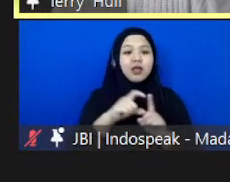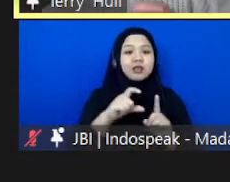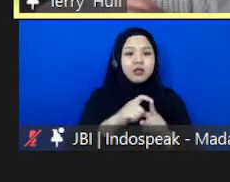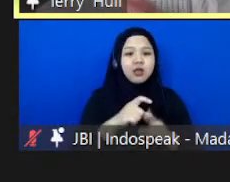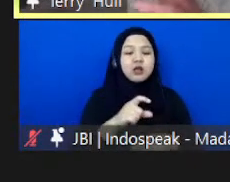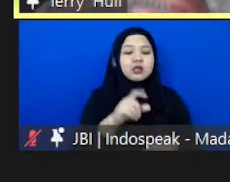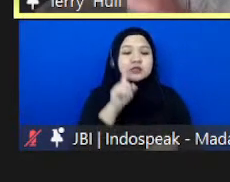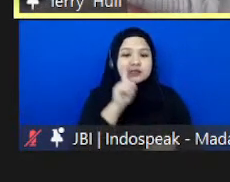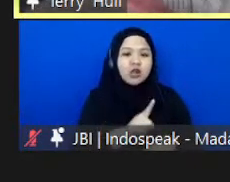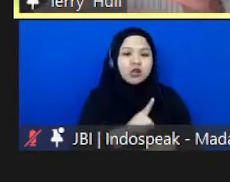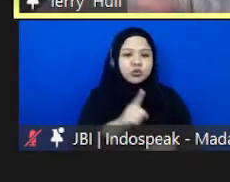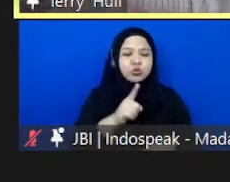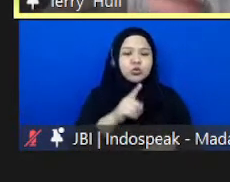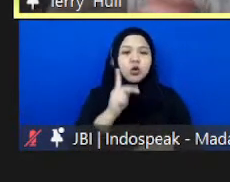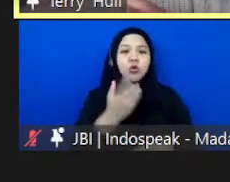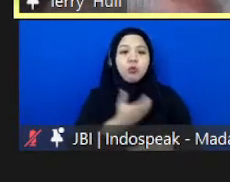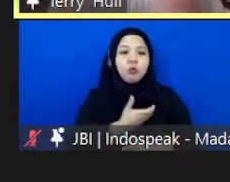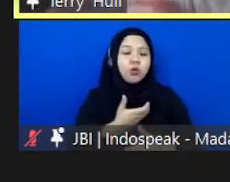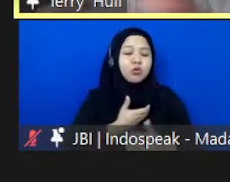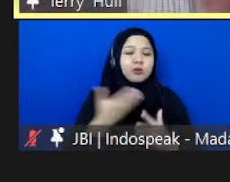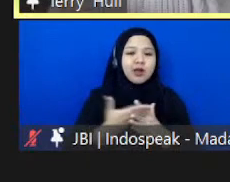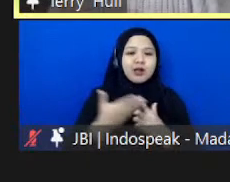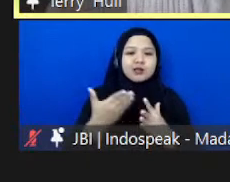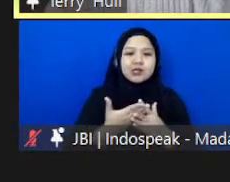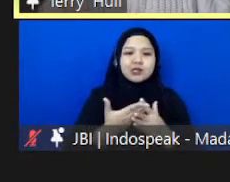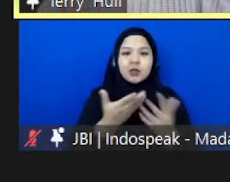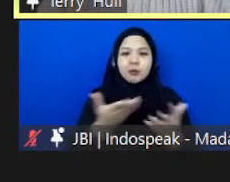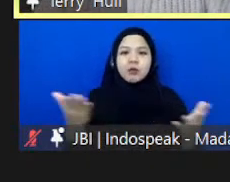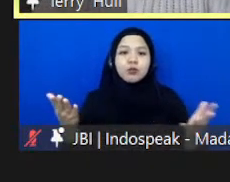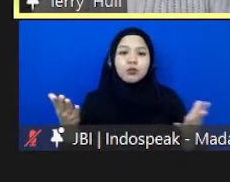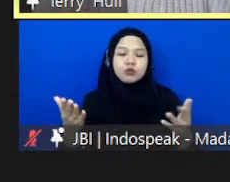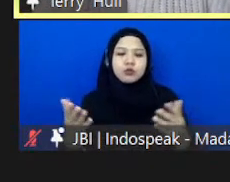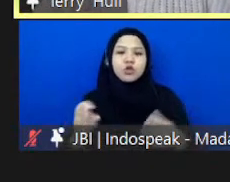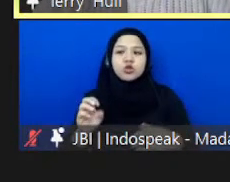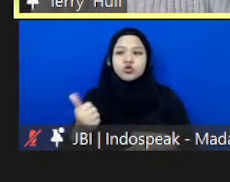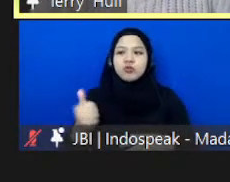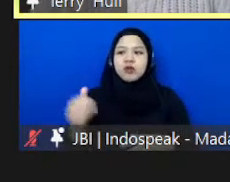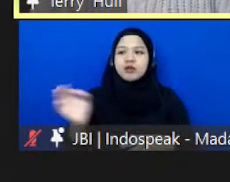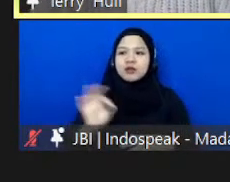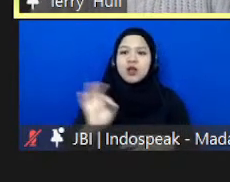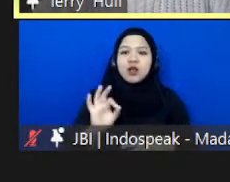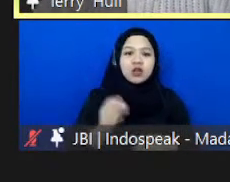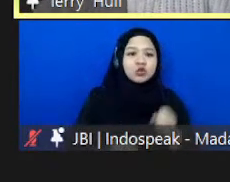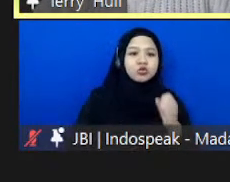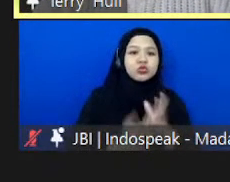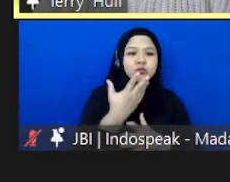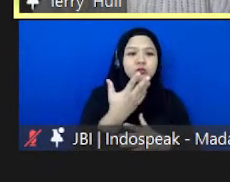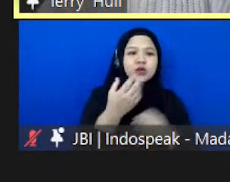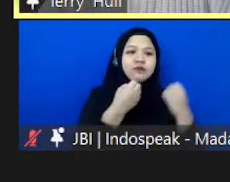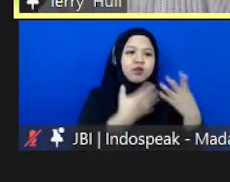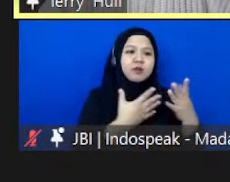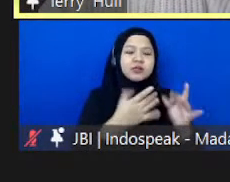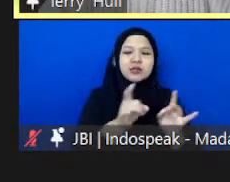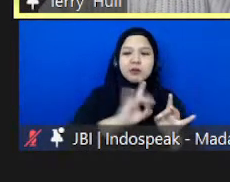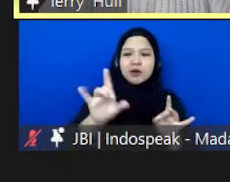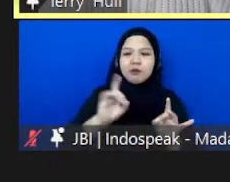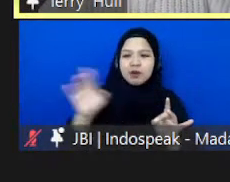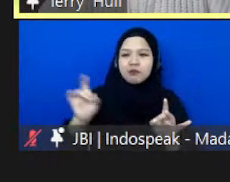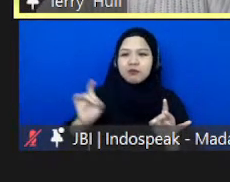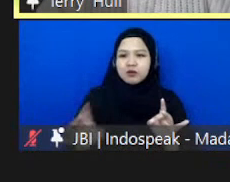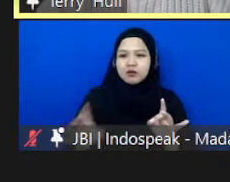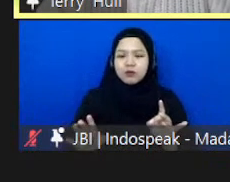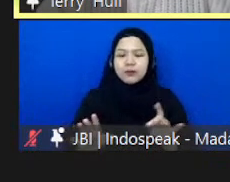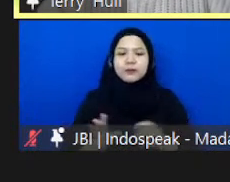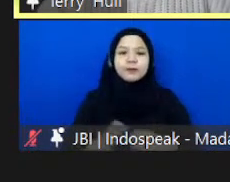planning so that we don't get contradictions between the different sources of information. The